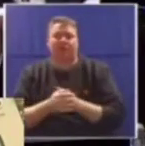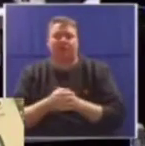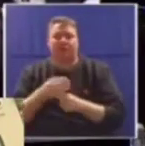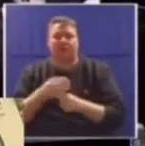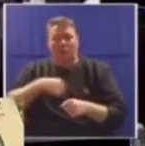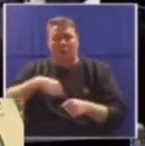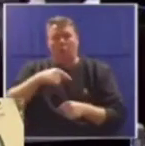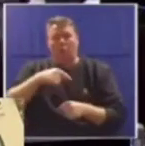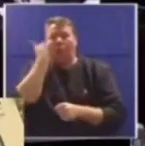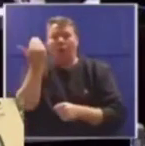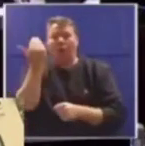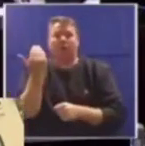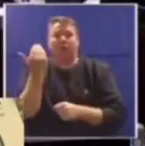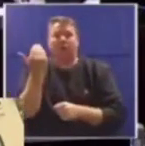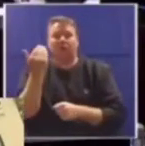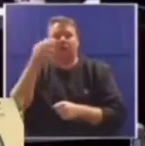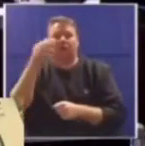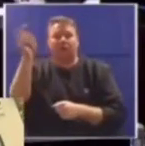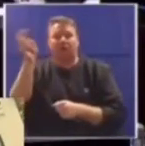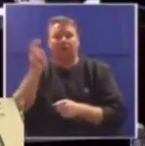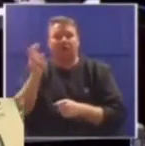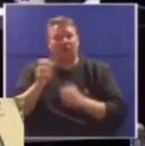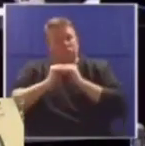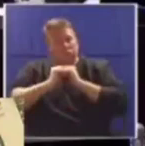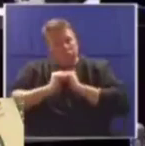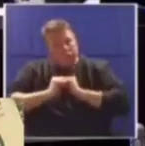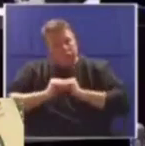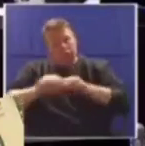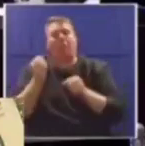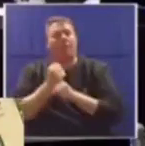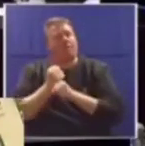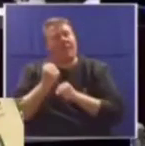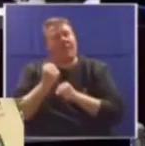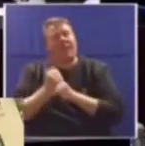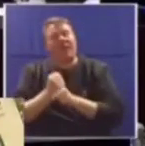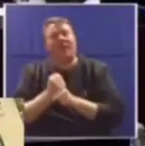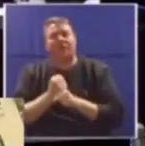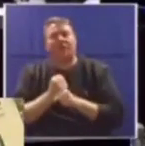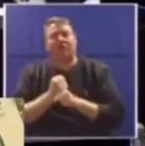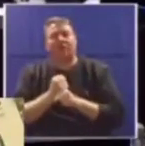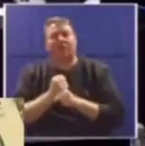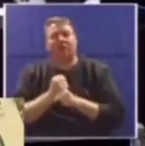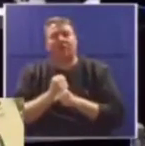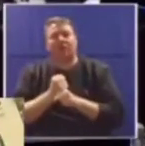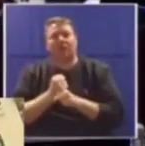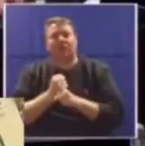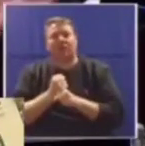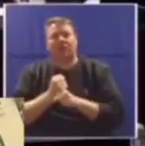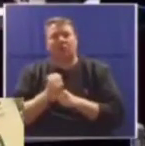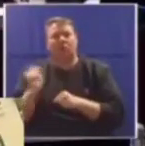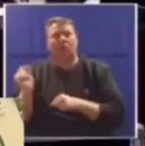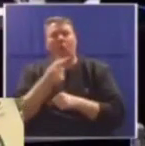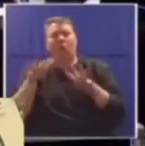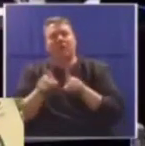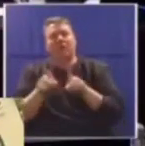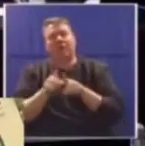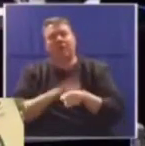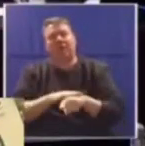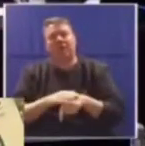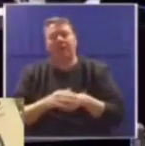that electricity must be generated for all and sundry all at one go, it is